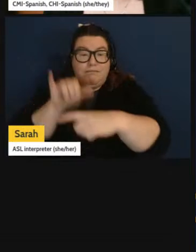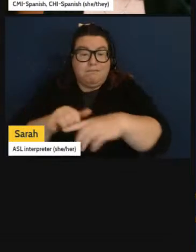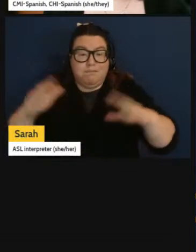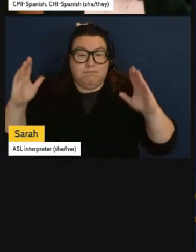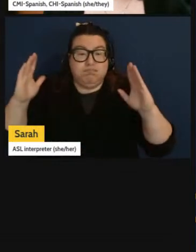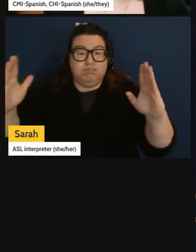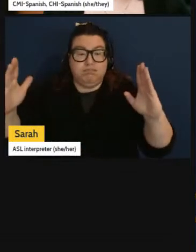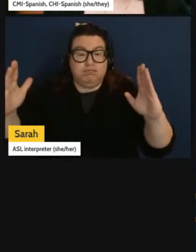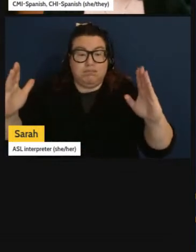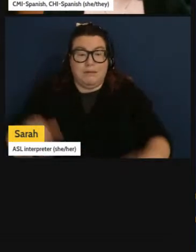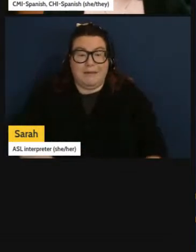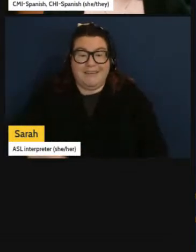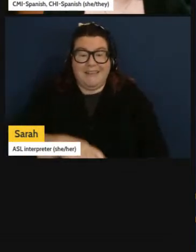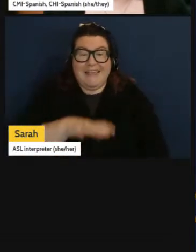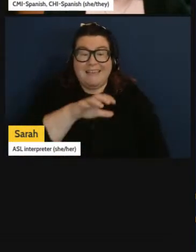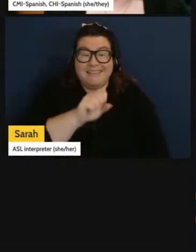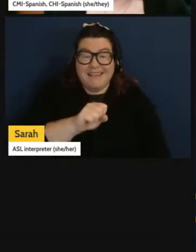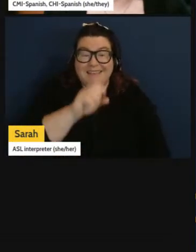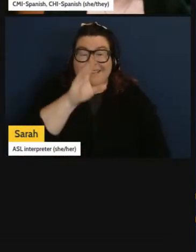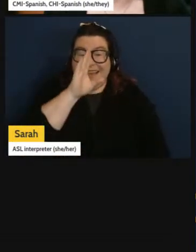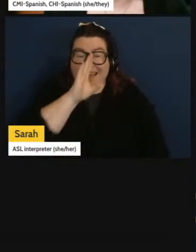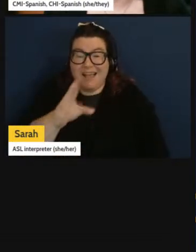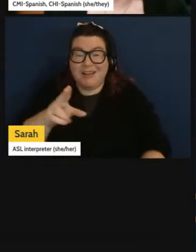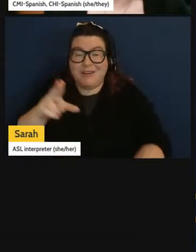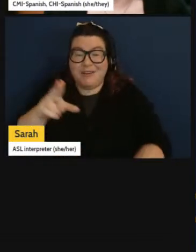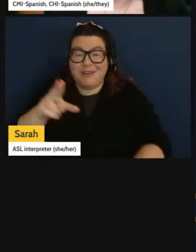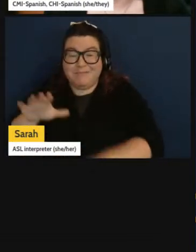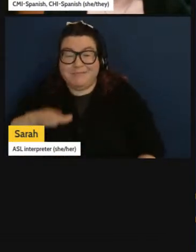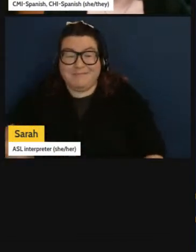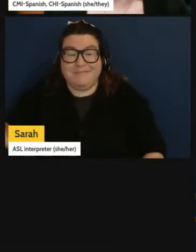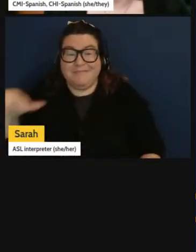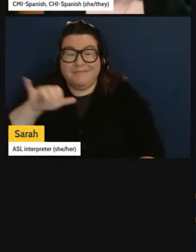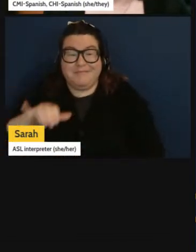cis heteronormativity.